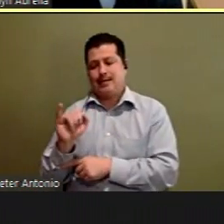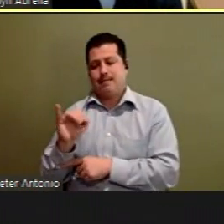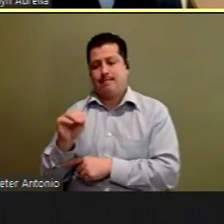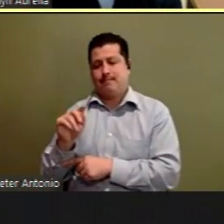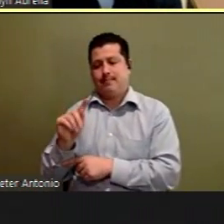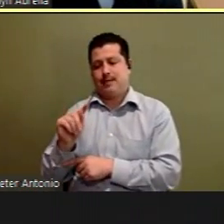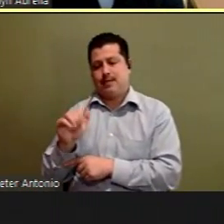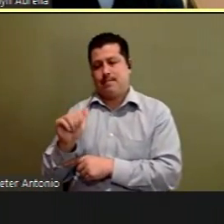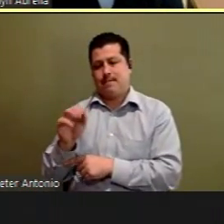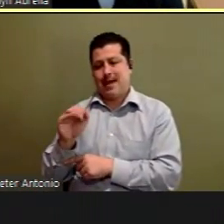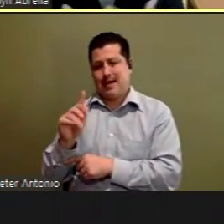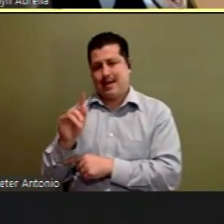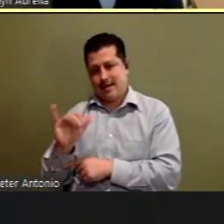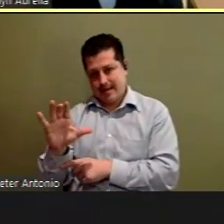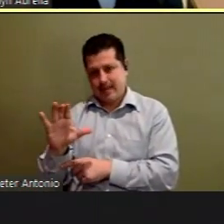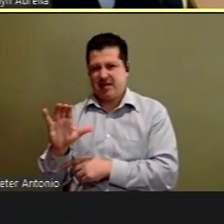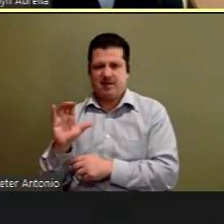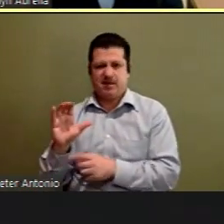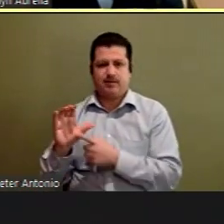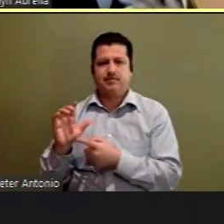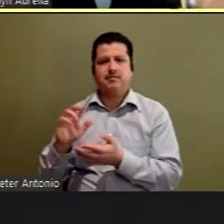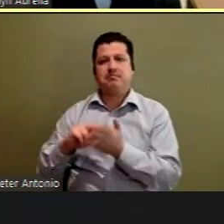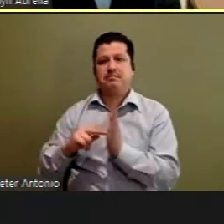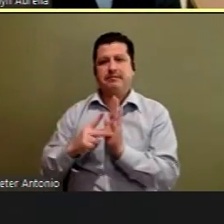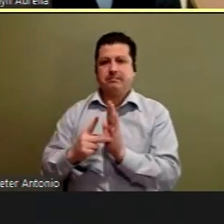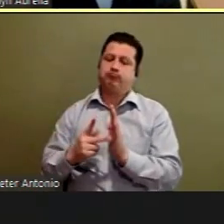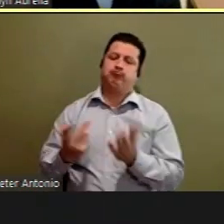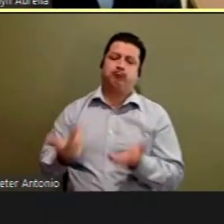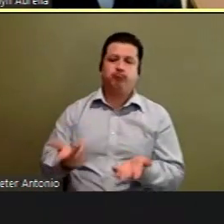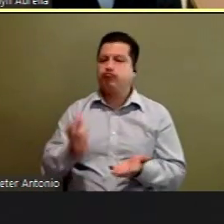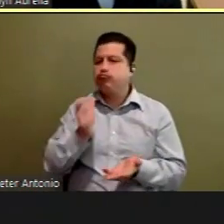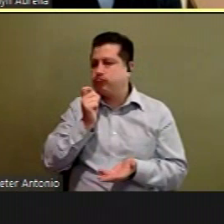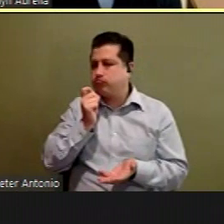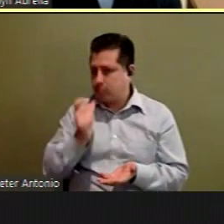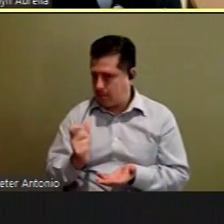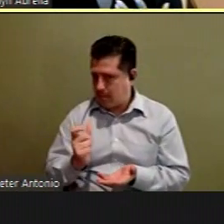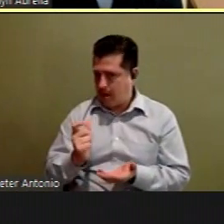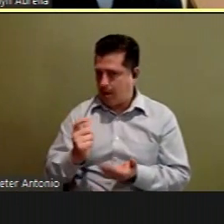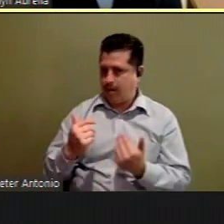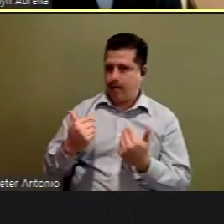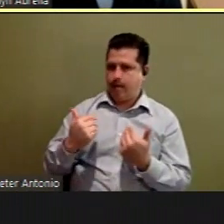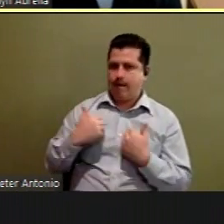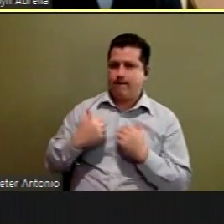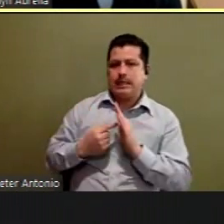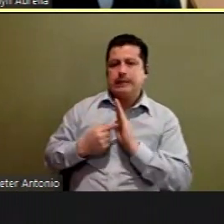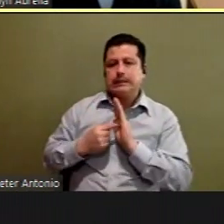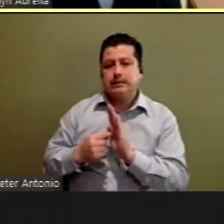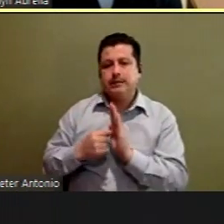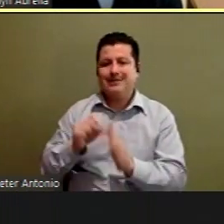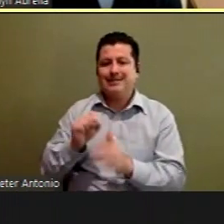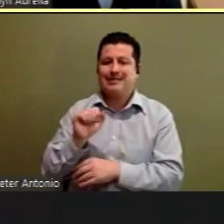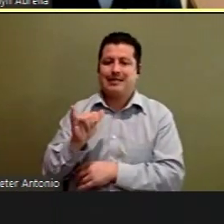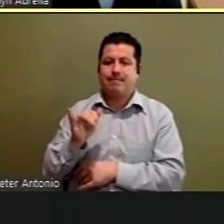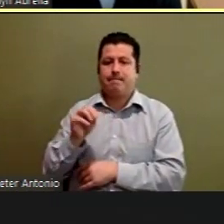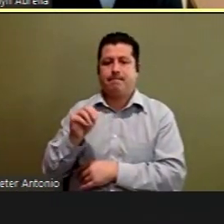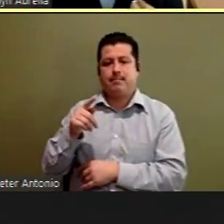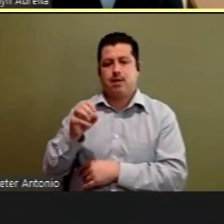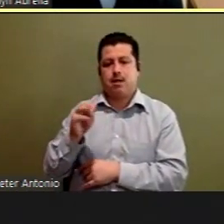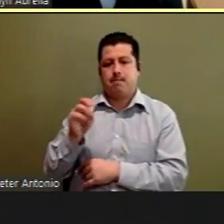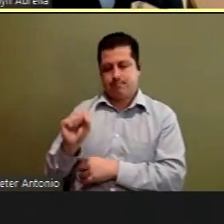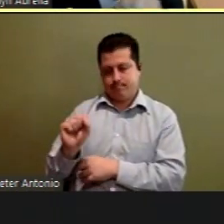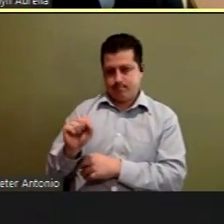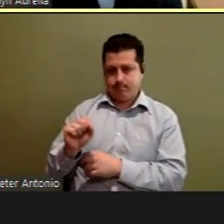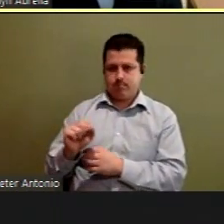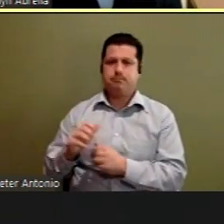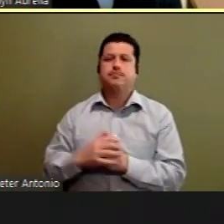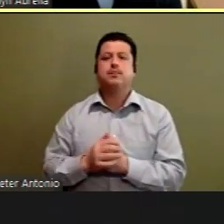that's still there. And we want to avoid any long-term effects that could happen from that. There's cellular damage that happens, even for people who have